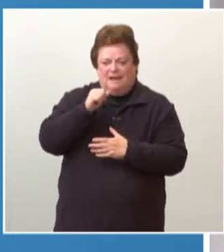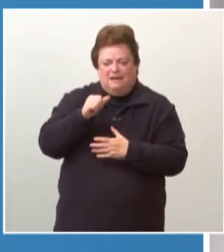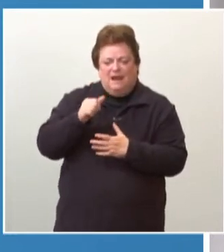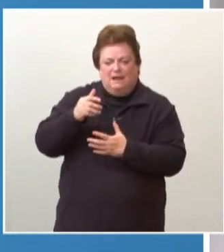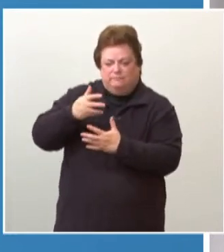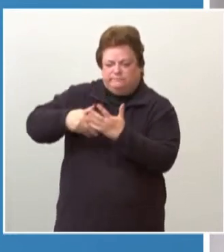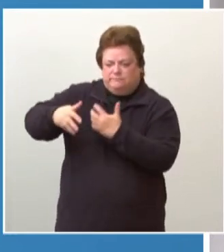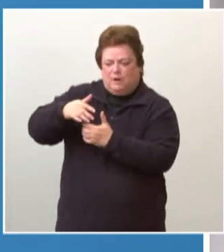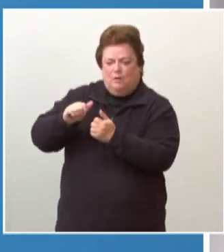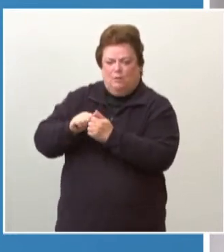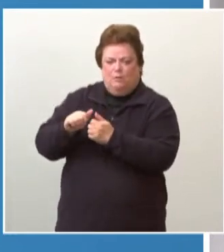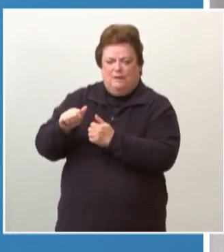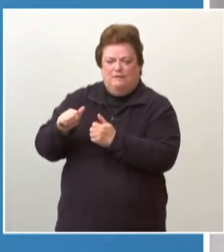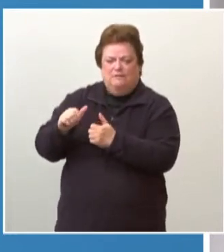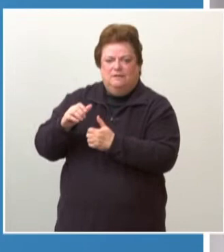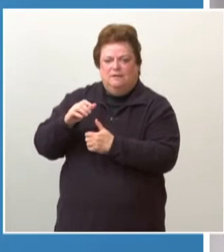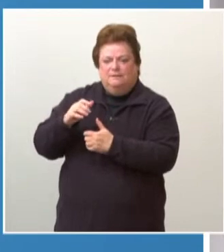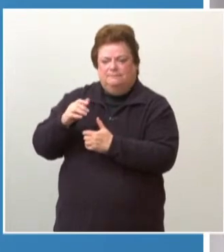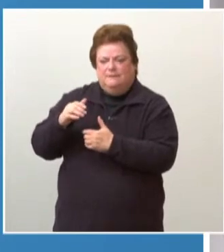vulnerable adults.